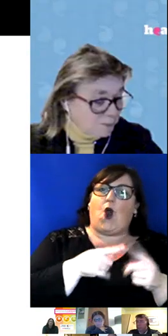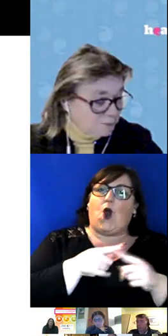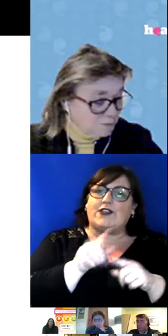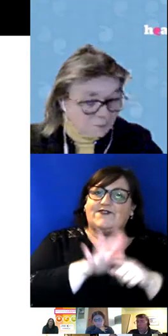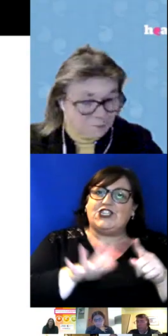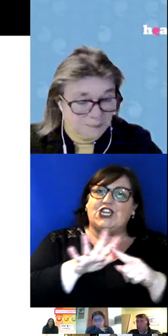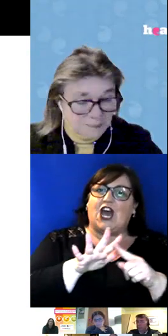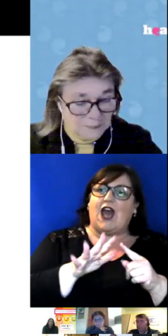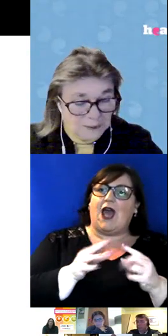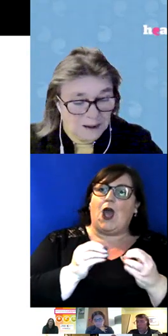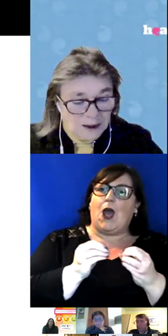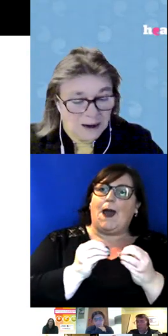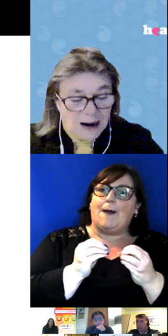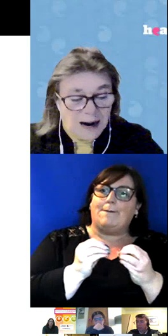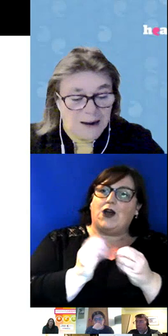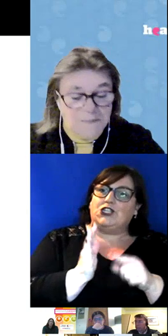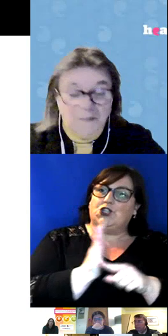Care Board.